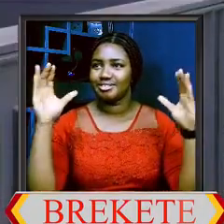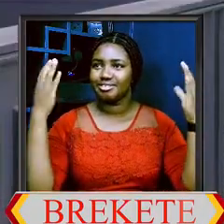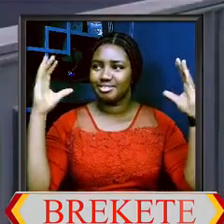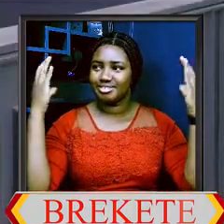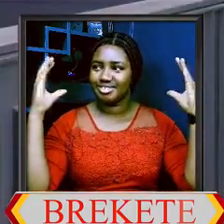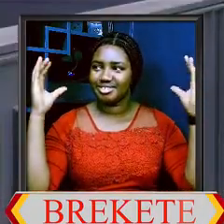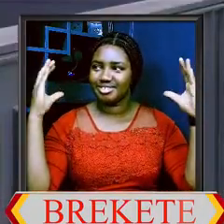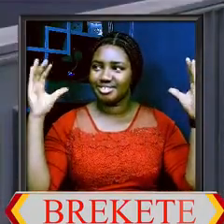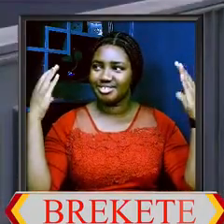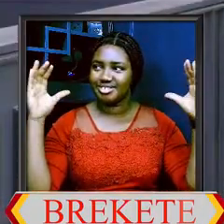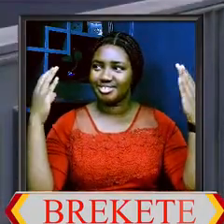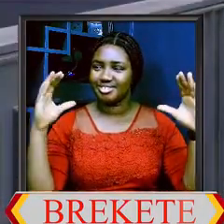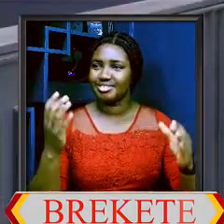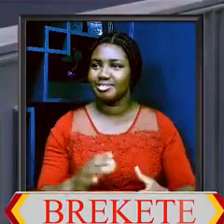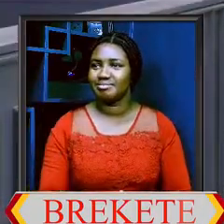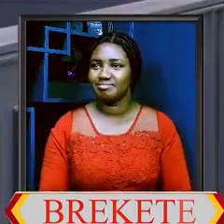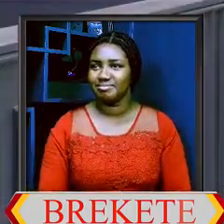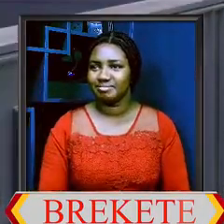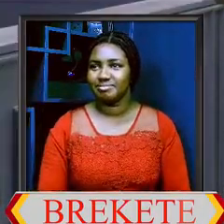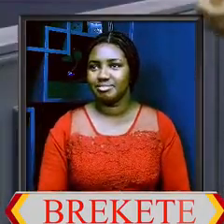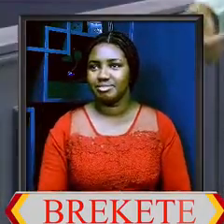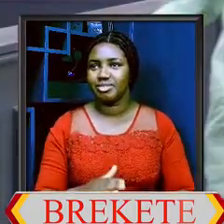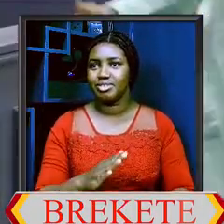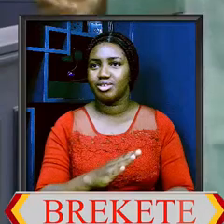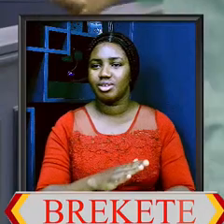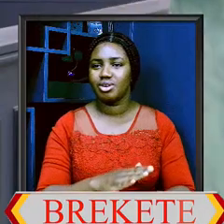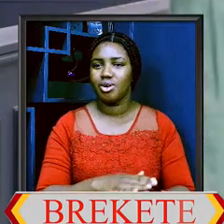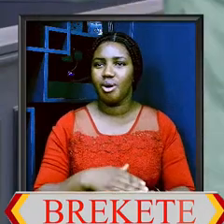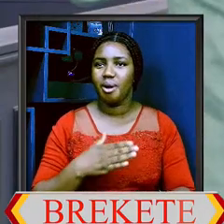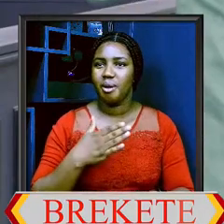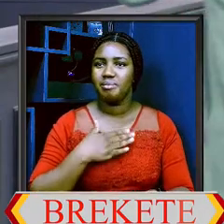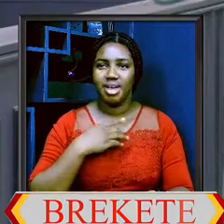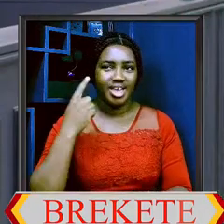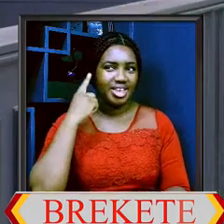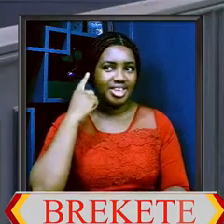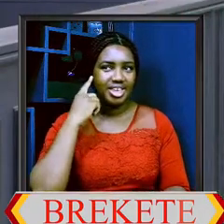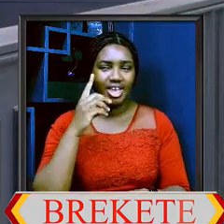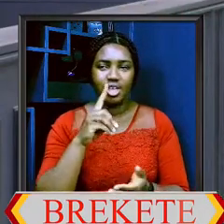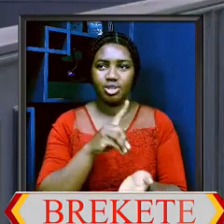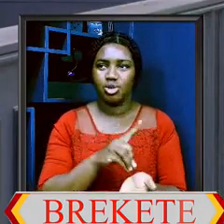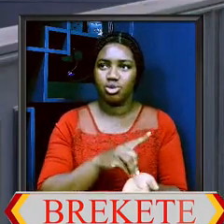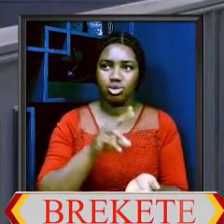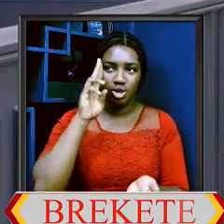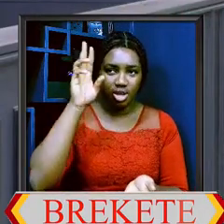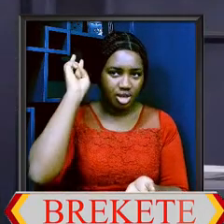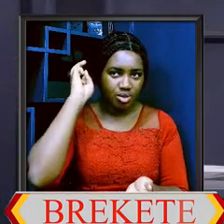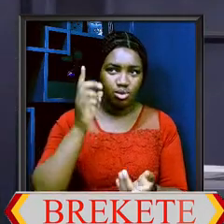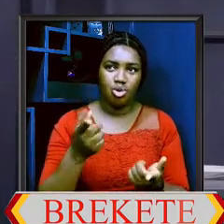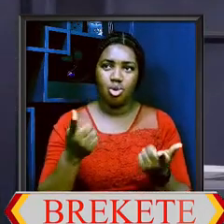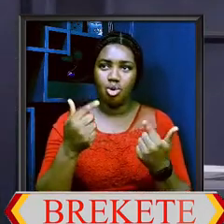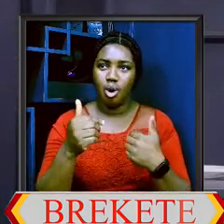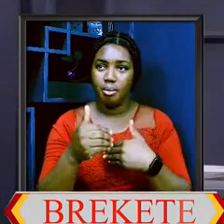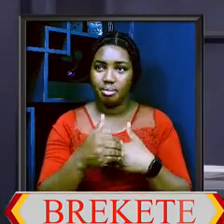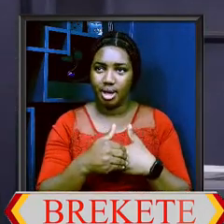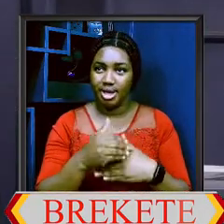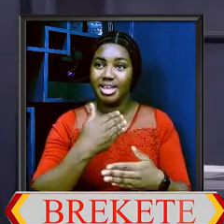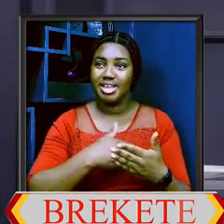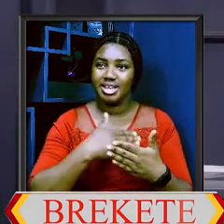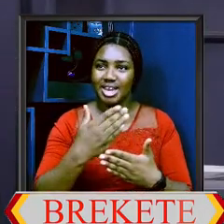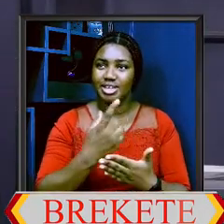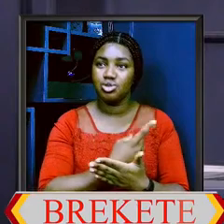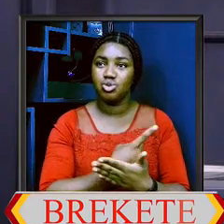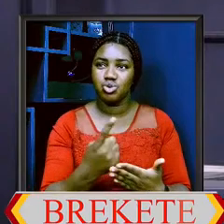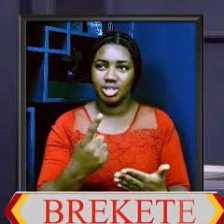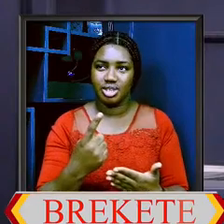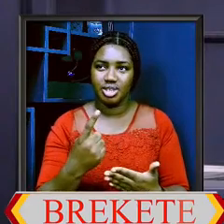thank you call me my ear doctor he will come back by next week by the grace